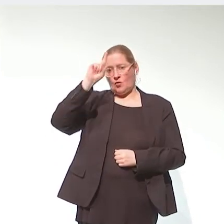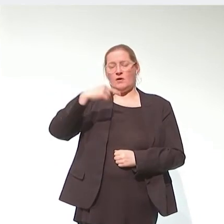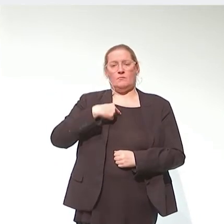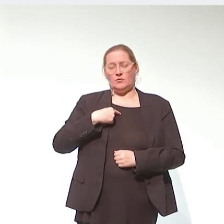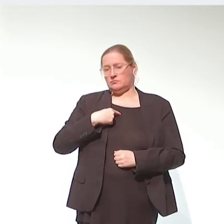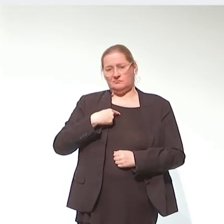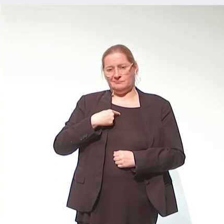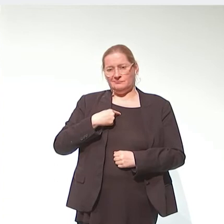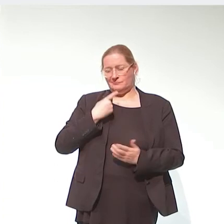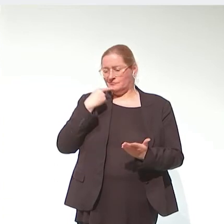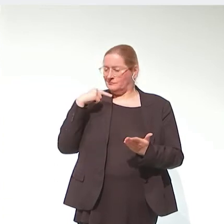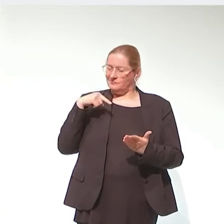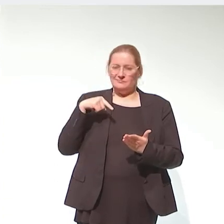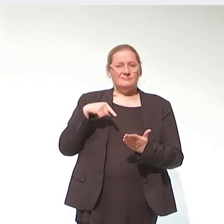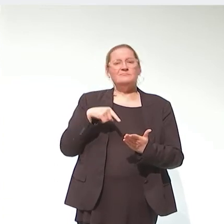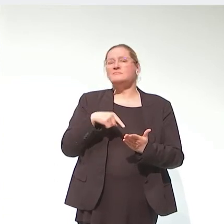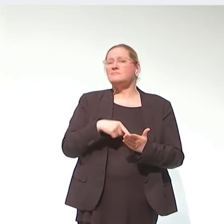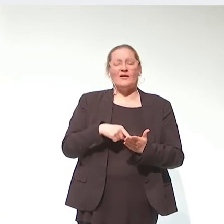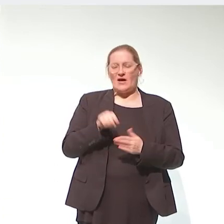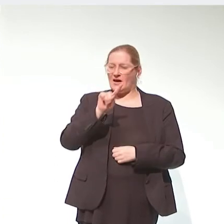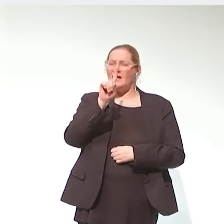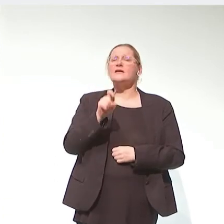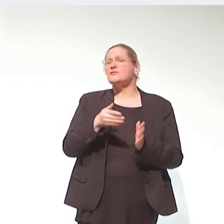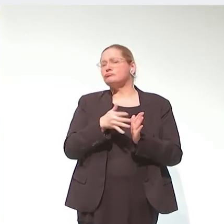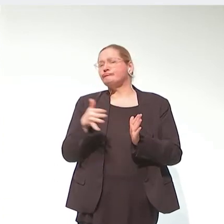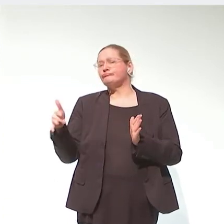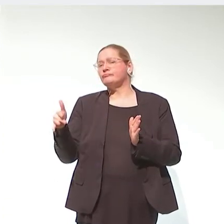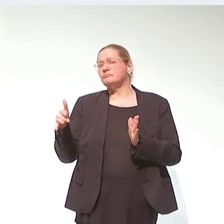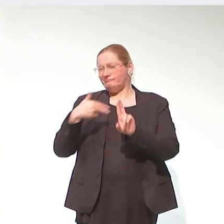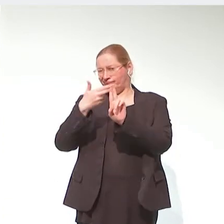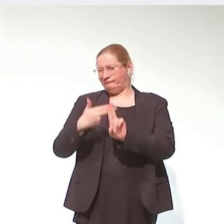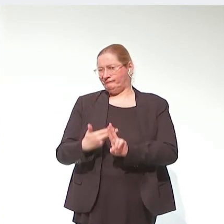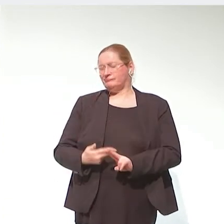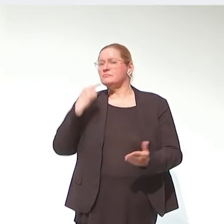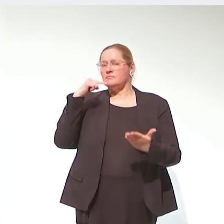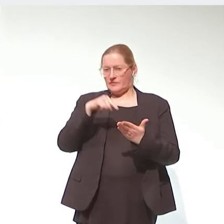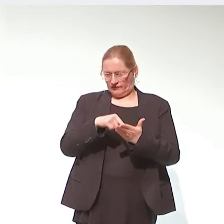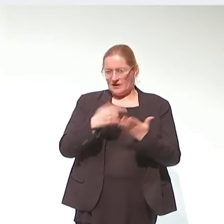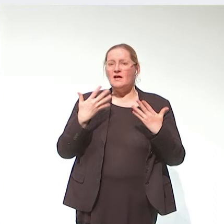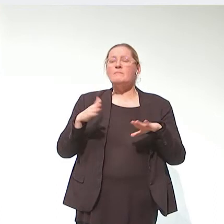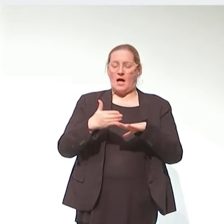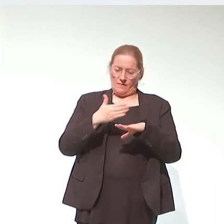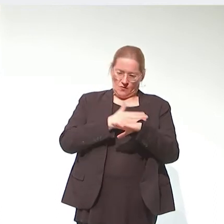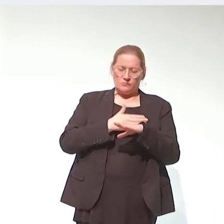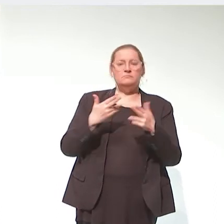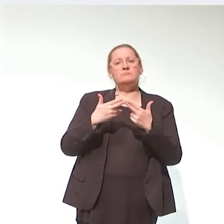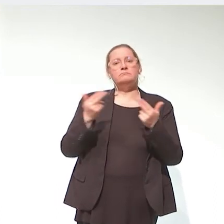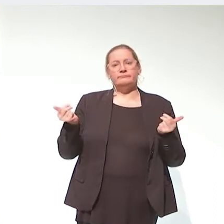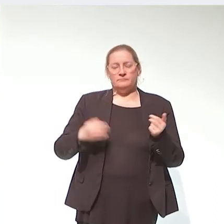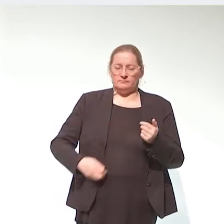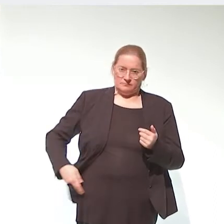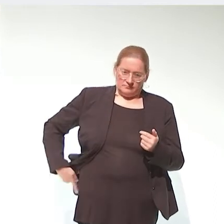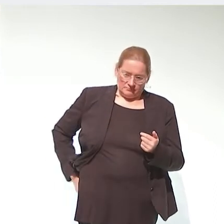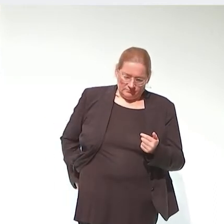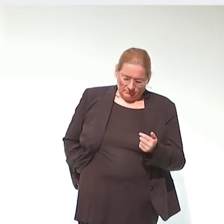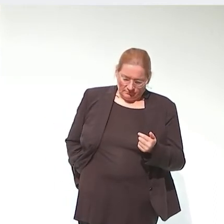questions. But before starting, I would like to say that we feel very much the pain of the Ukrainian people and